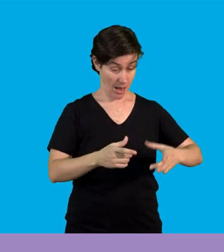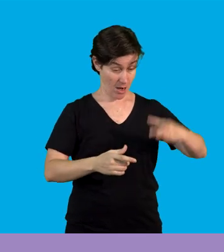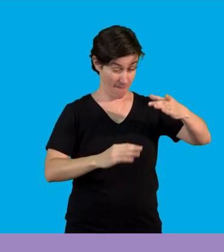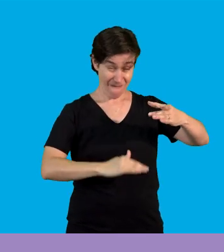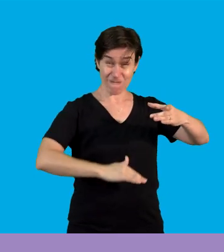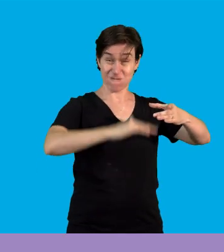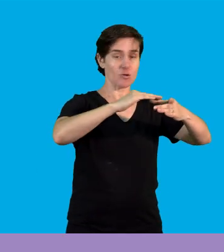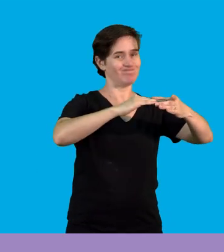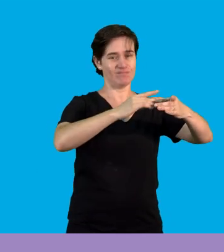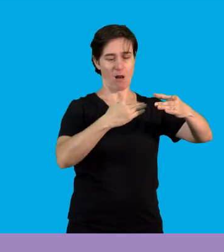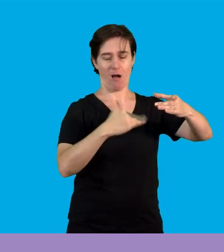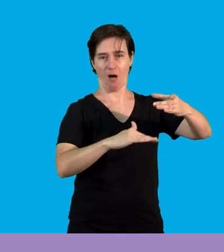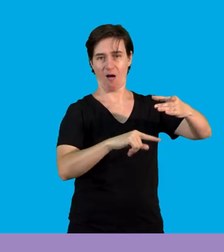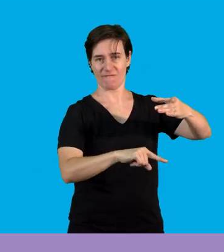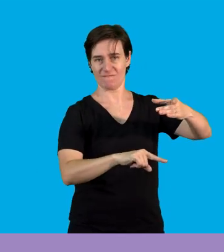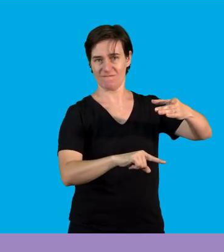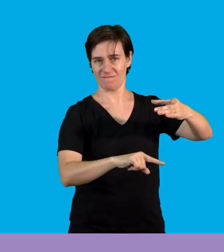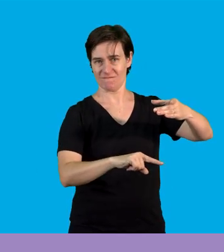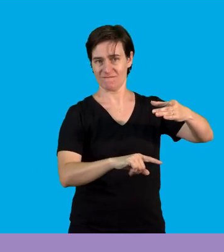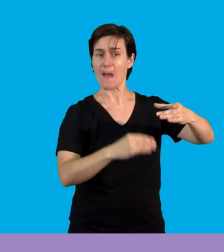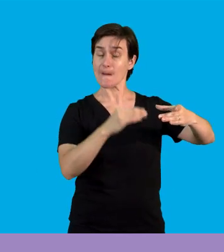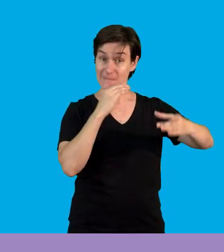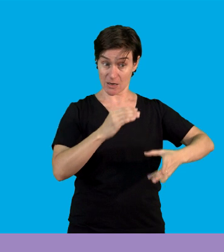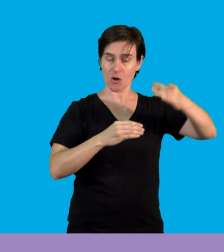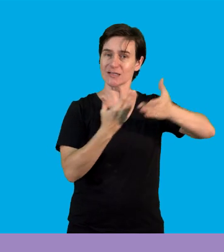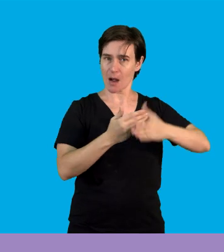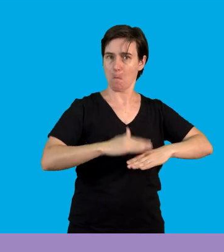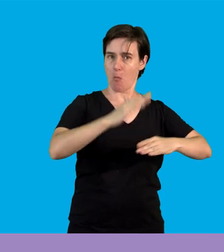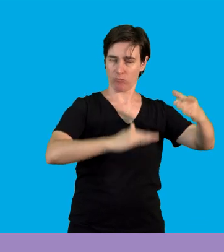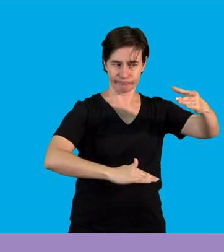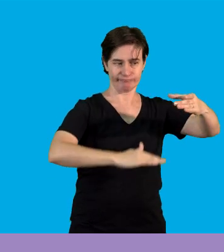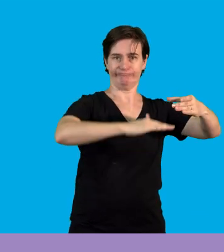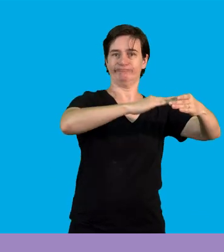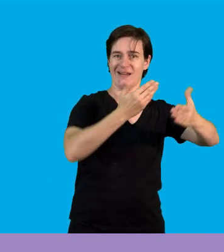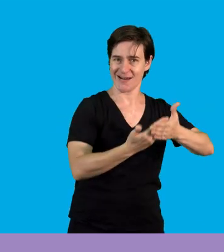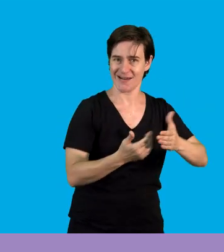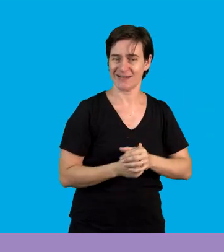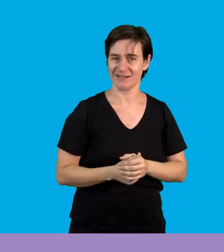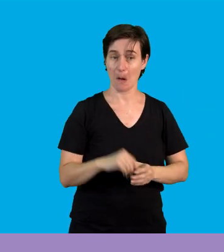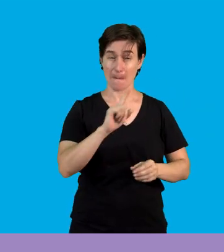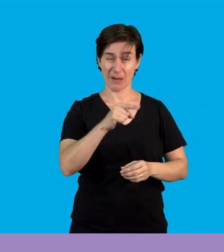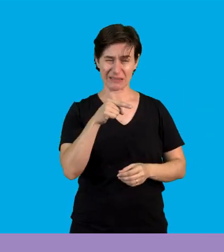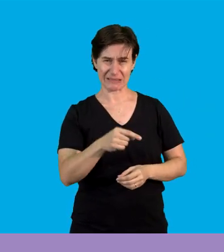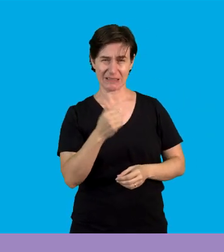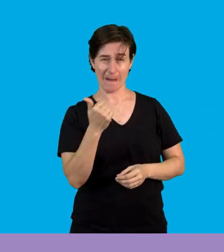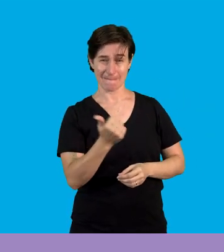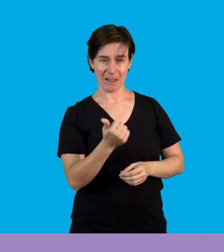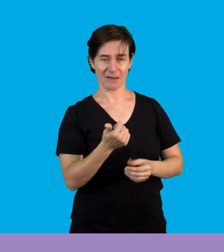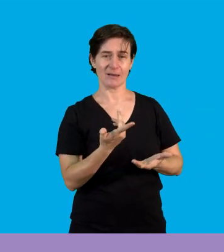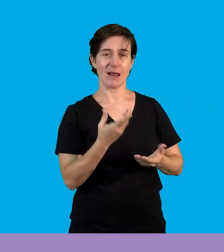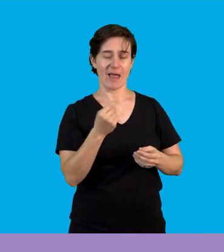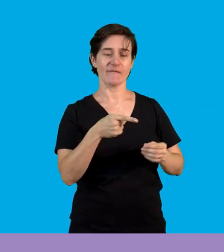filled up, which means that the glass can definitely take more. but the milk only has a